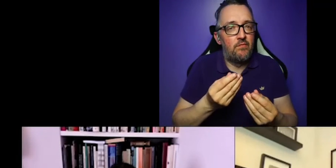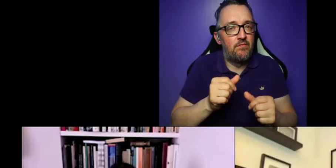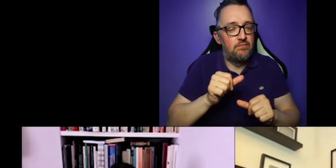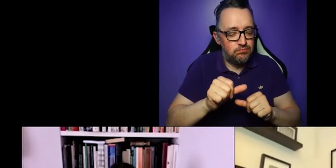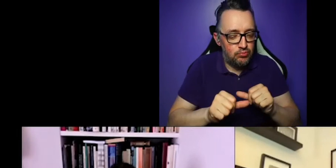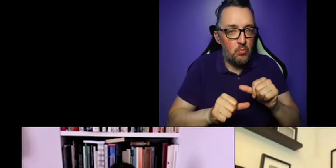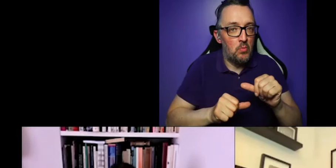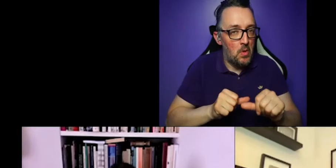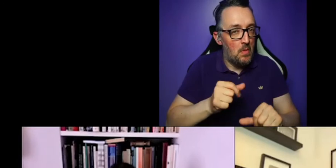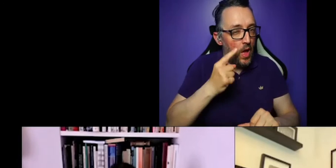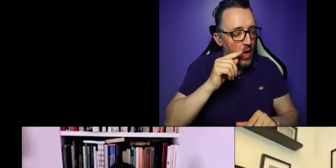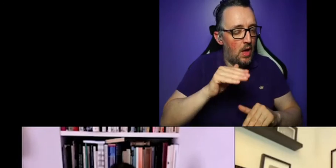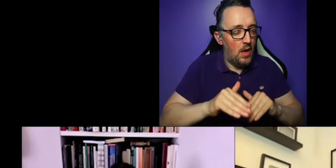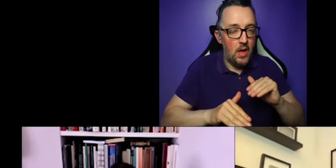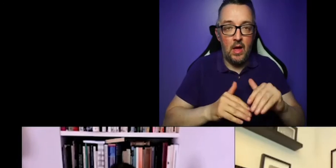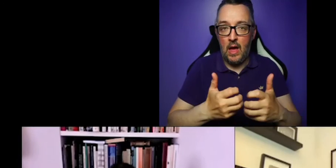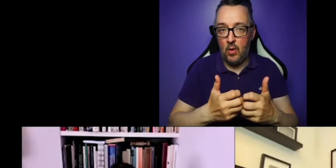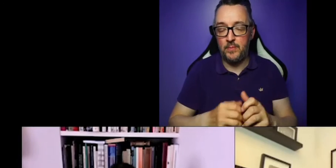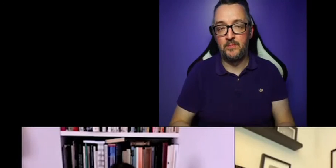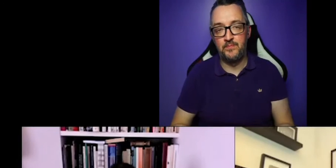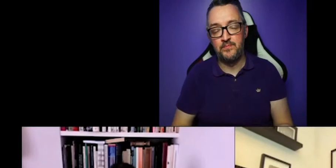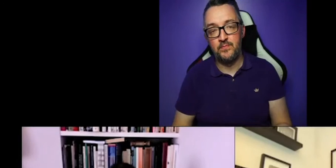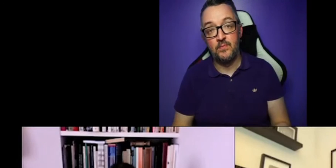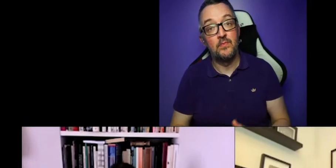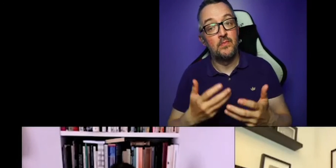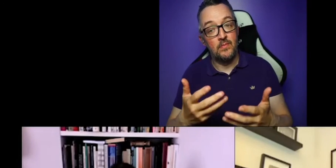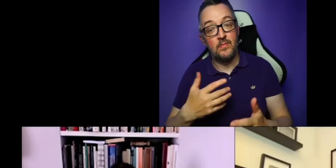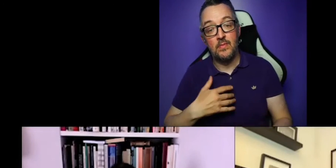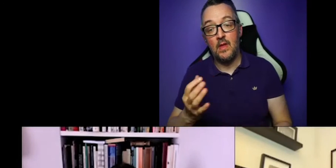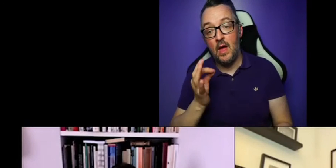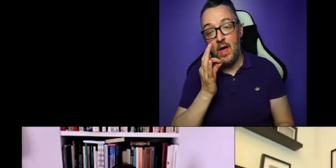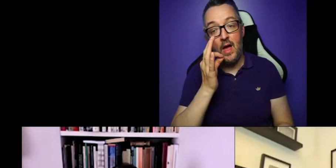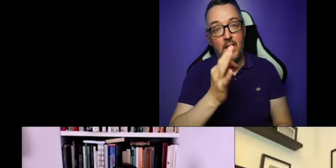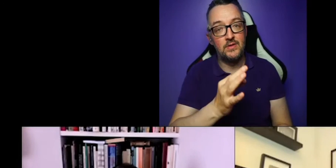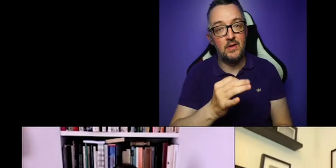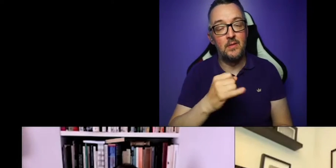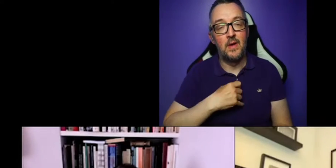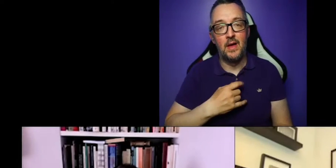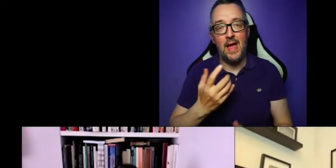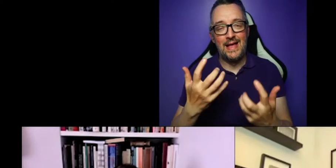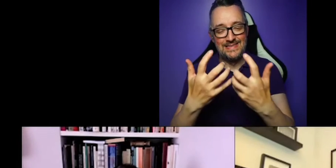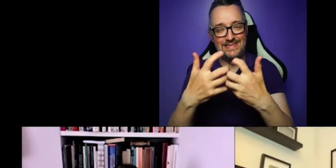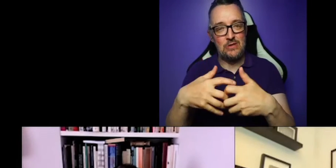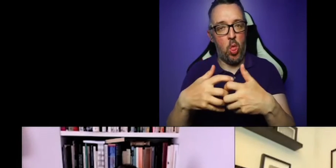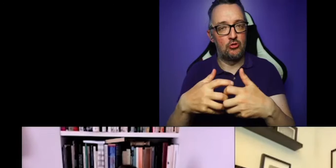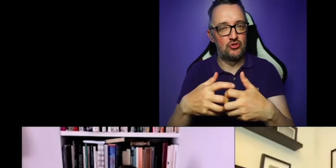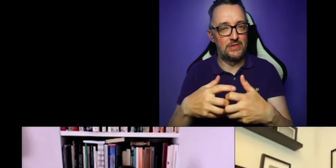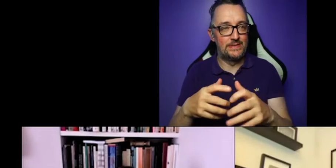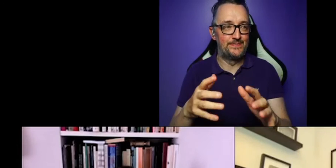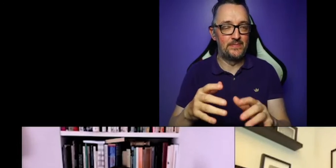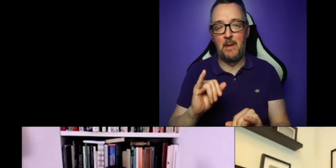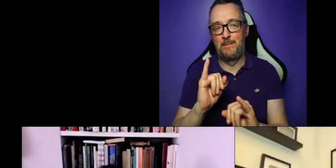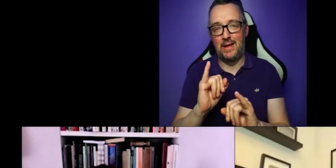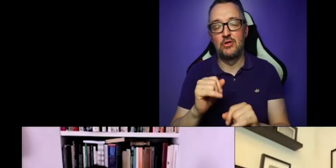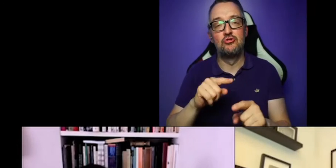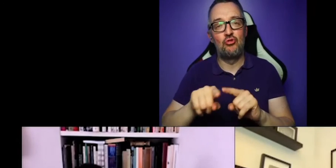begin. Definitely. So Sonia, I'm going to attempt my bad technology side of things now and attempt to share my